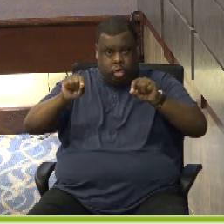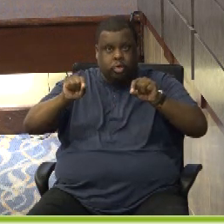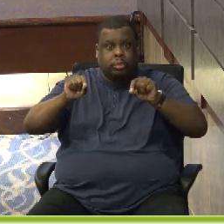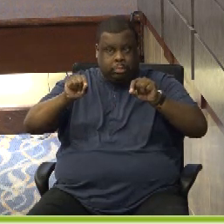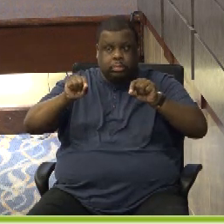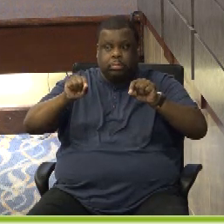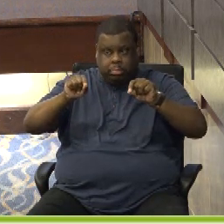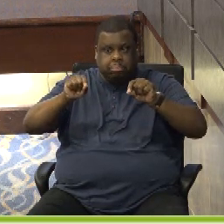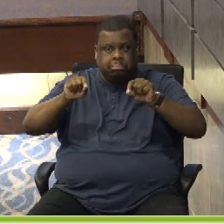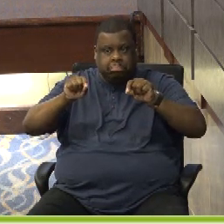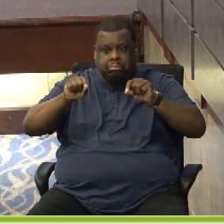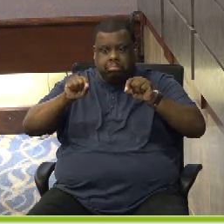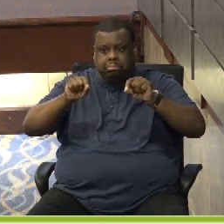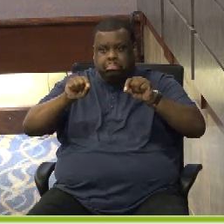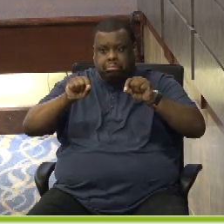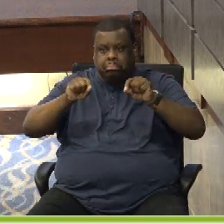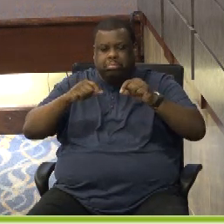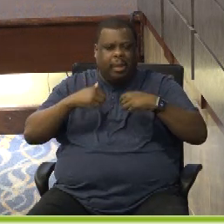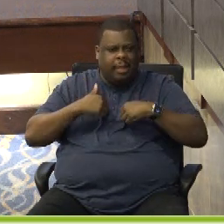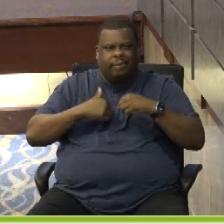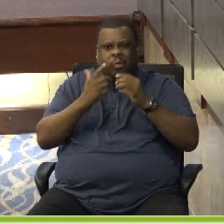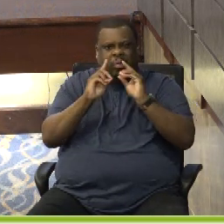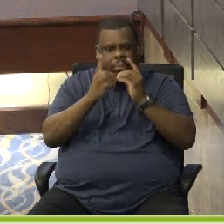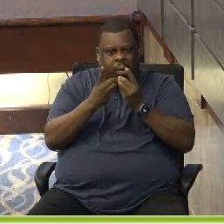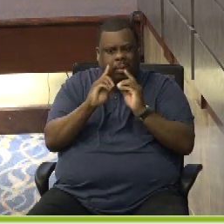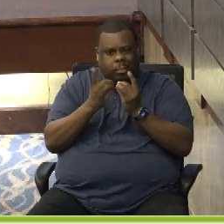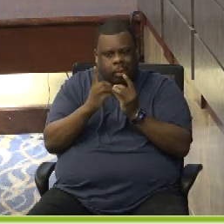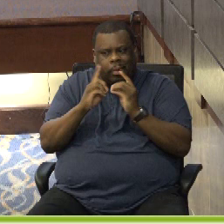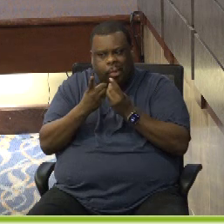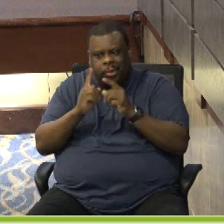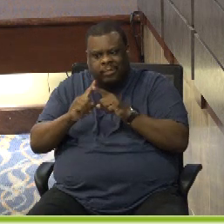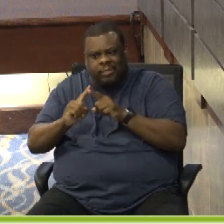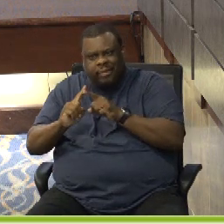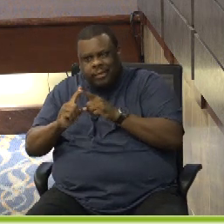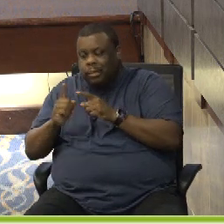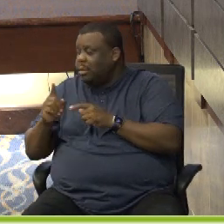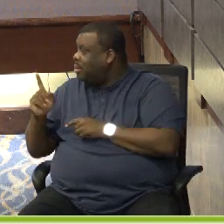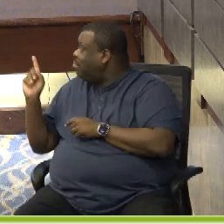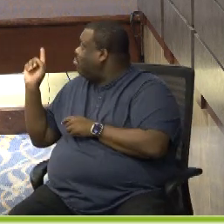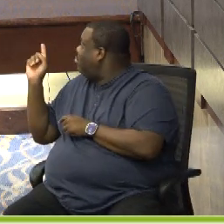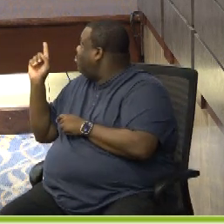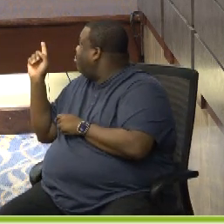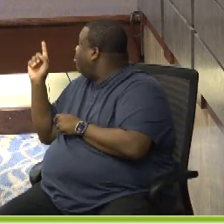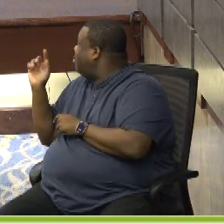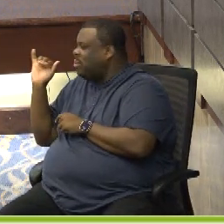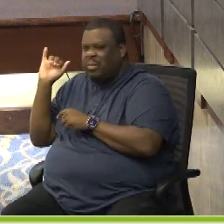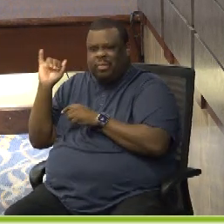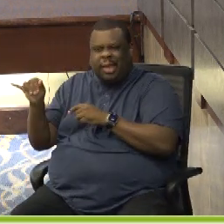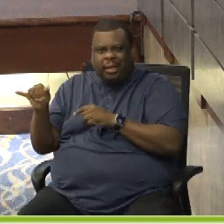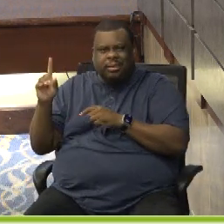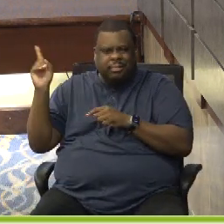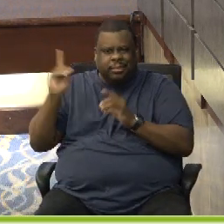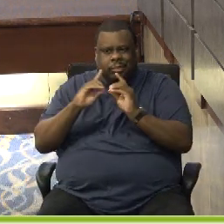having basically a mark for all the different departments. And it's a very flexible system that's also cohesive. So instead of having